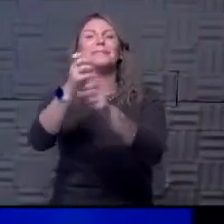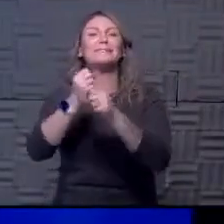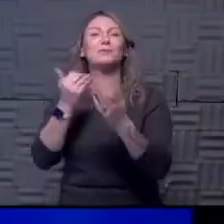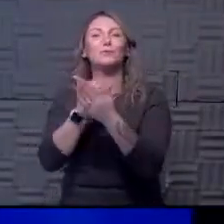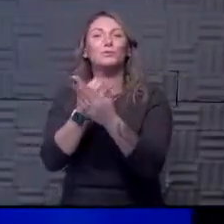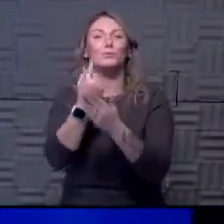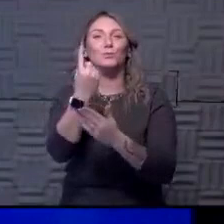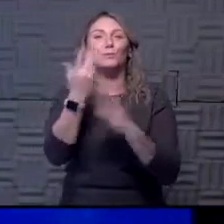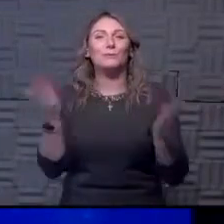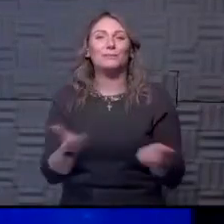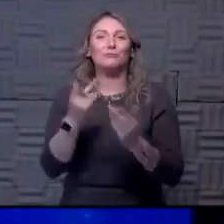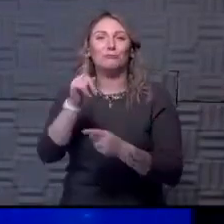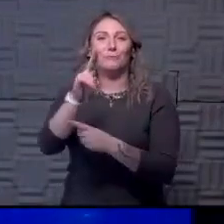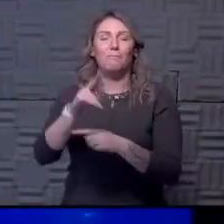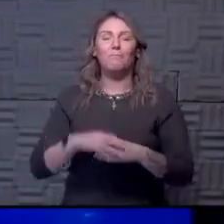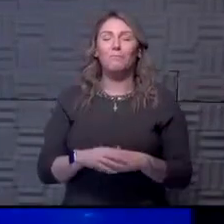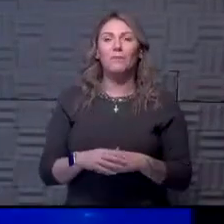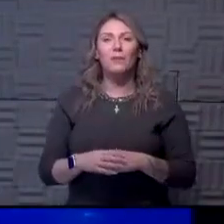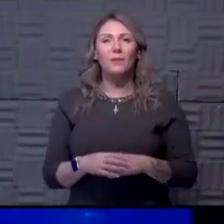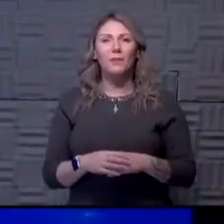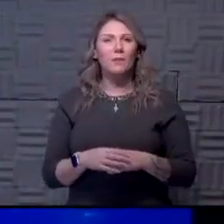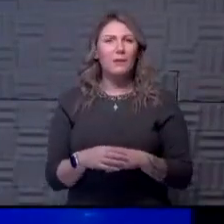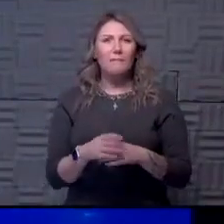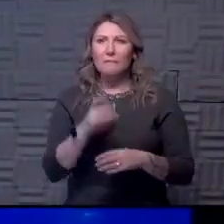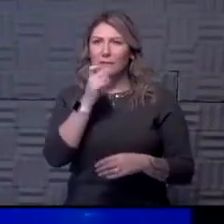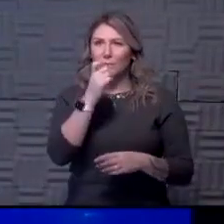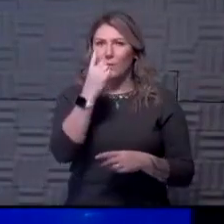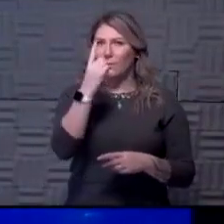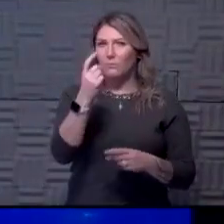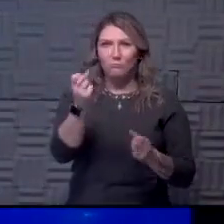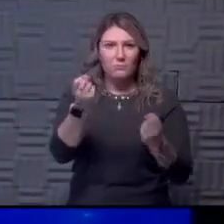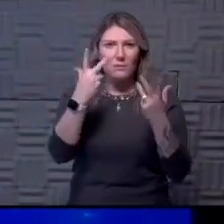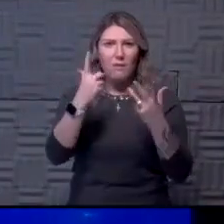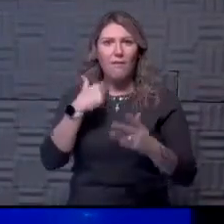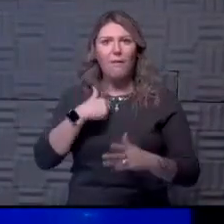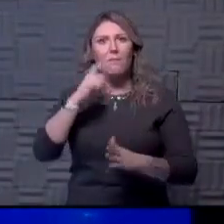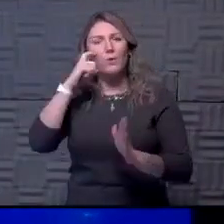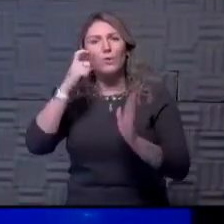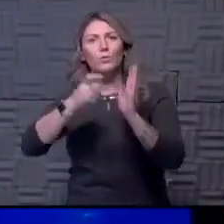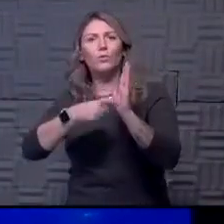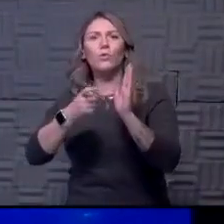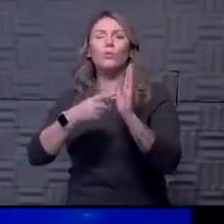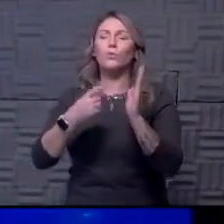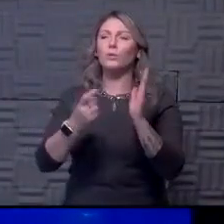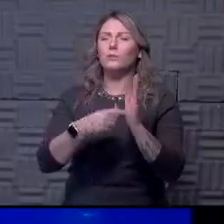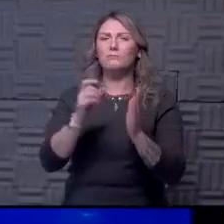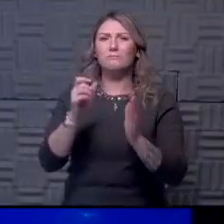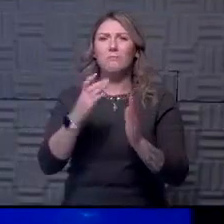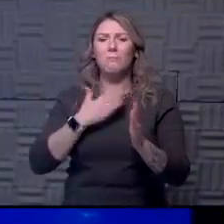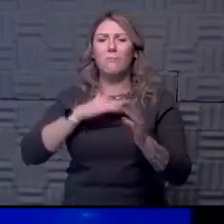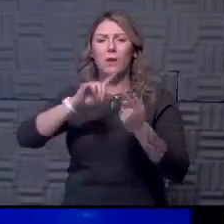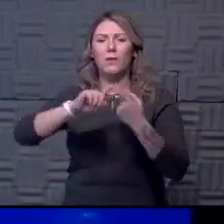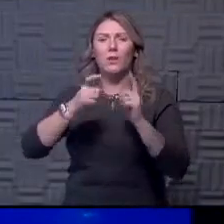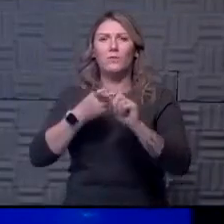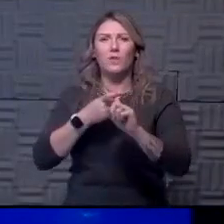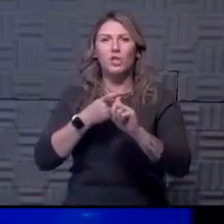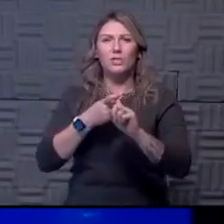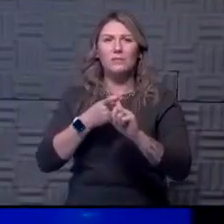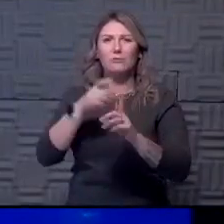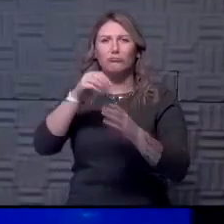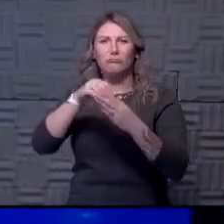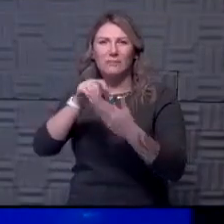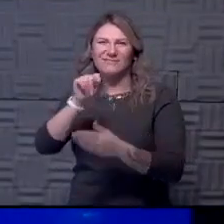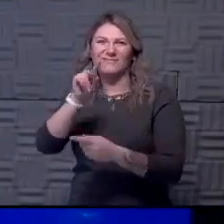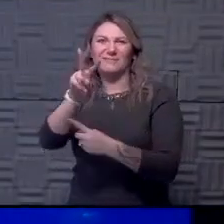system. Yeah. I don't think there is a lot. I did notice some other friends of mine that are in the TV